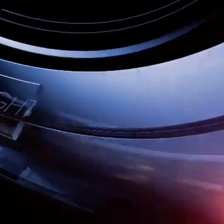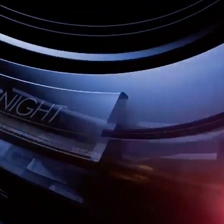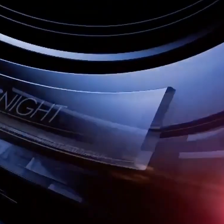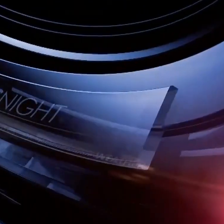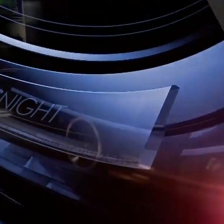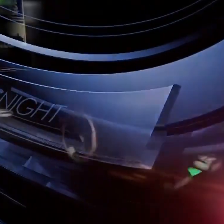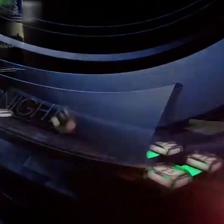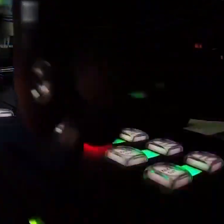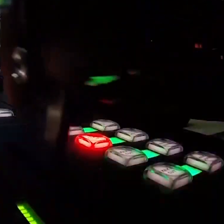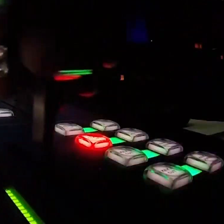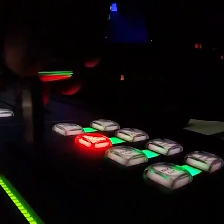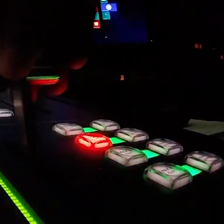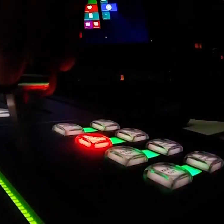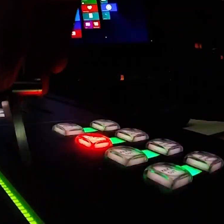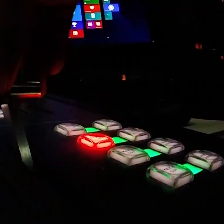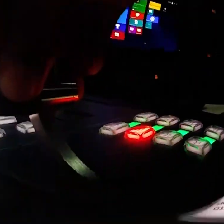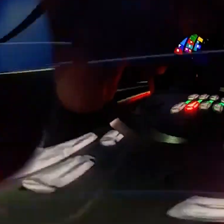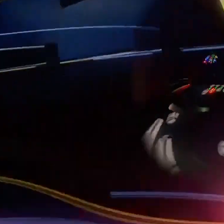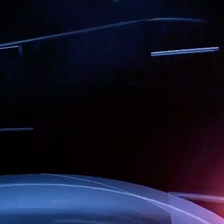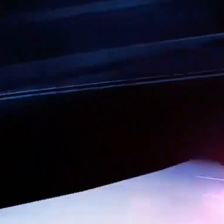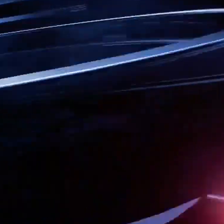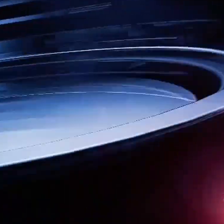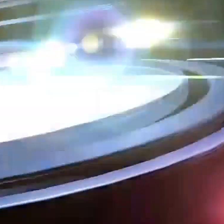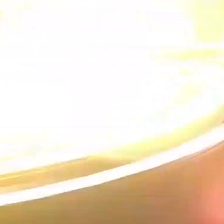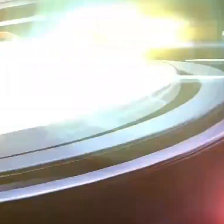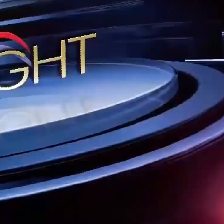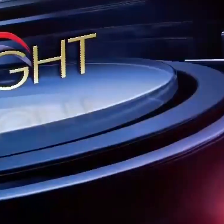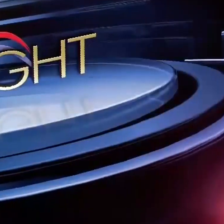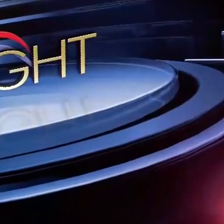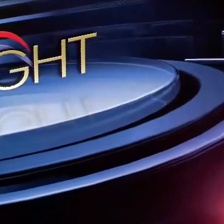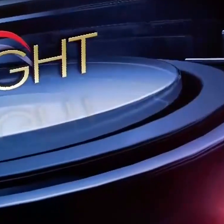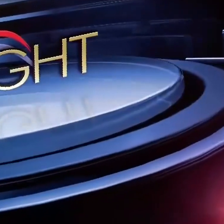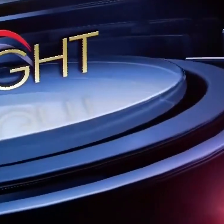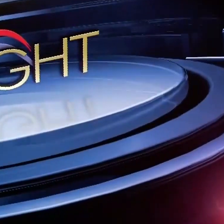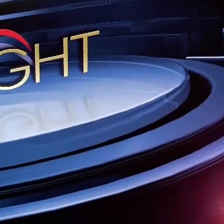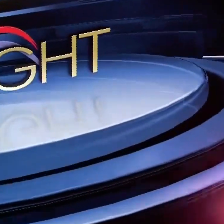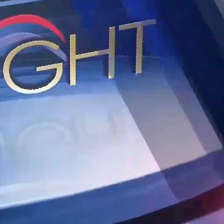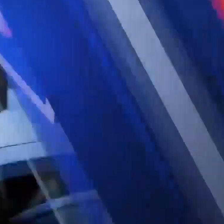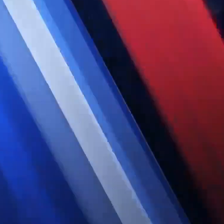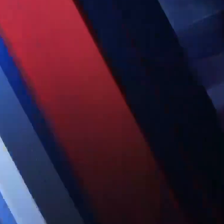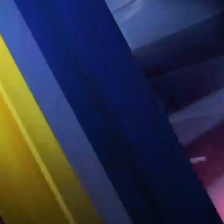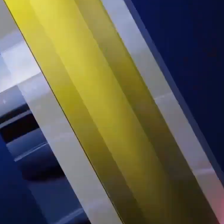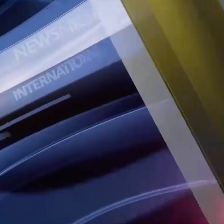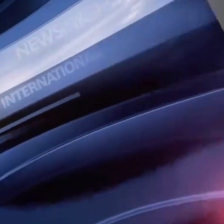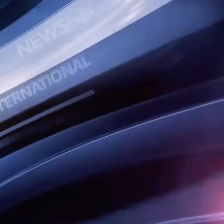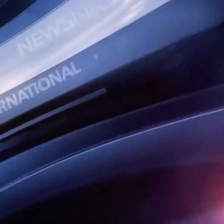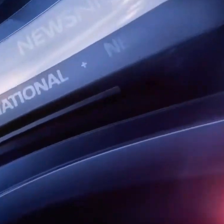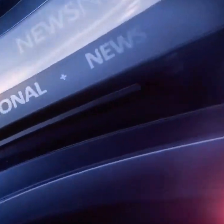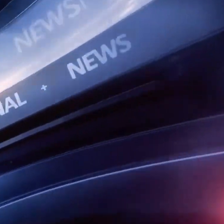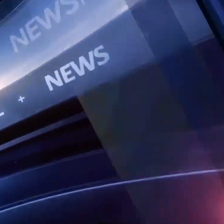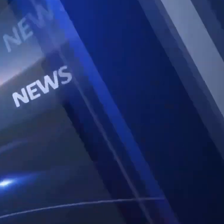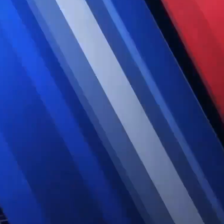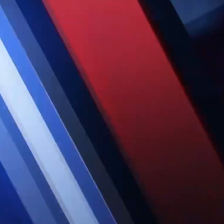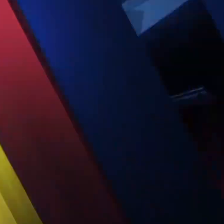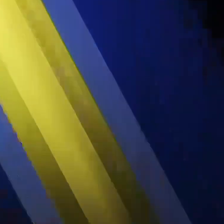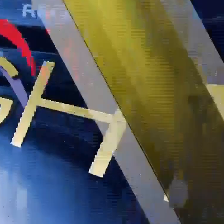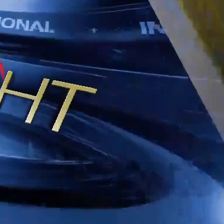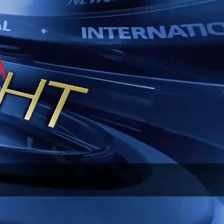Broadcasting from our studios in the Pine St. Michael, this is CBC NewsNight, starting now.